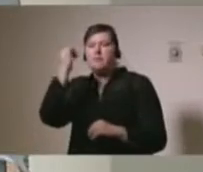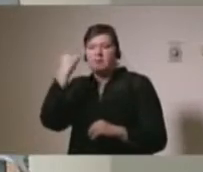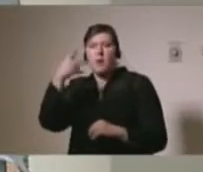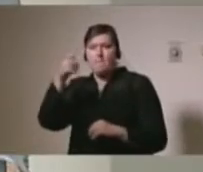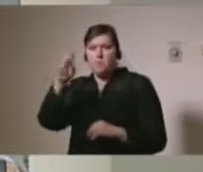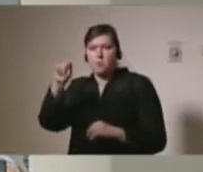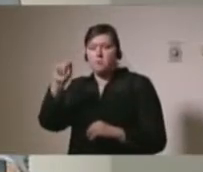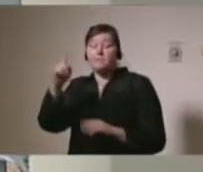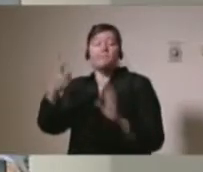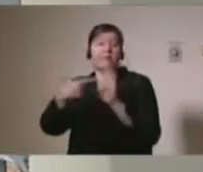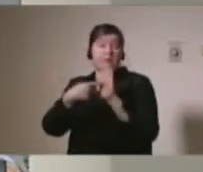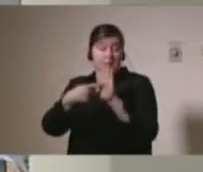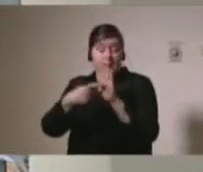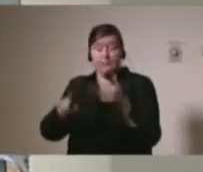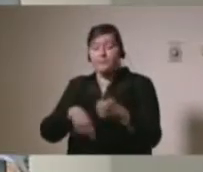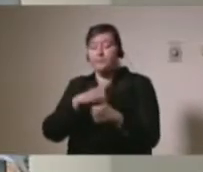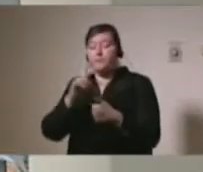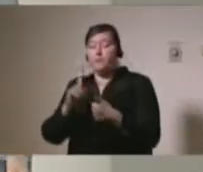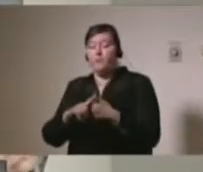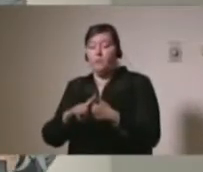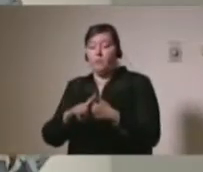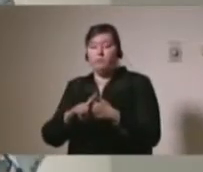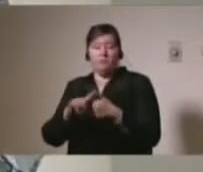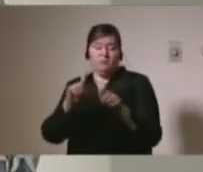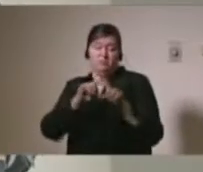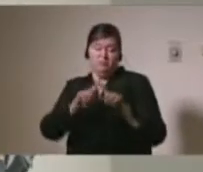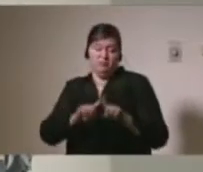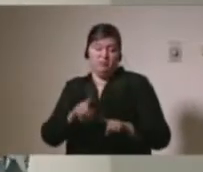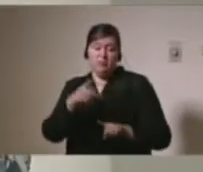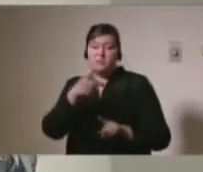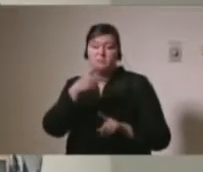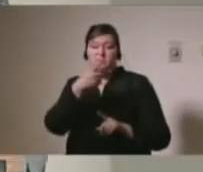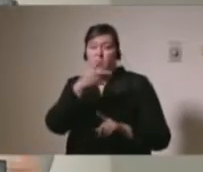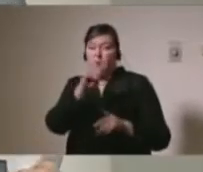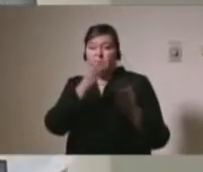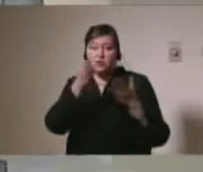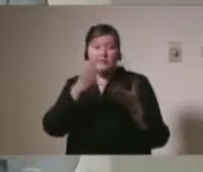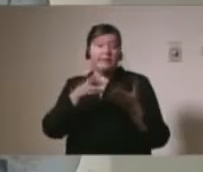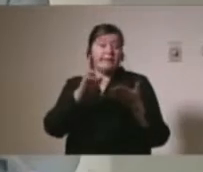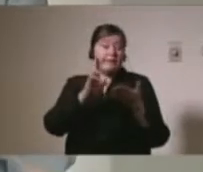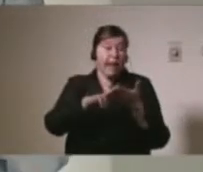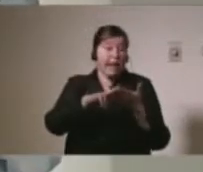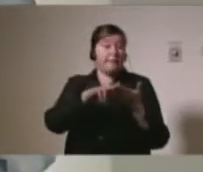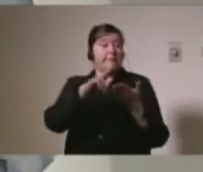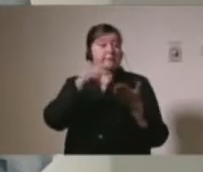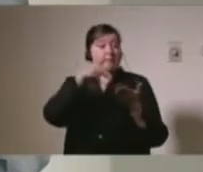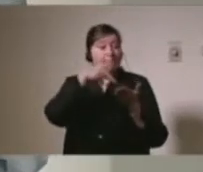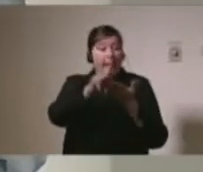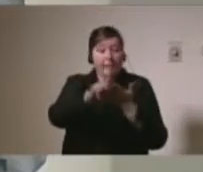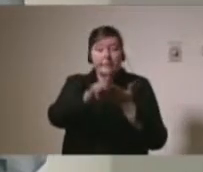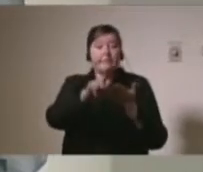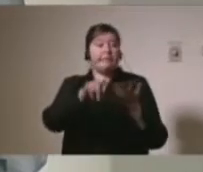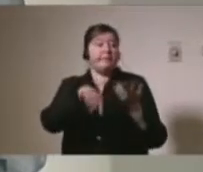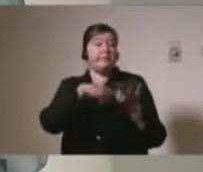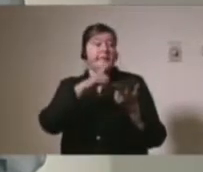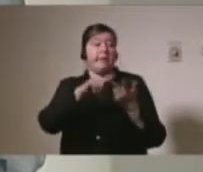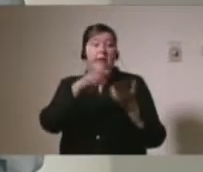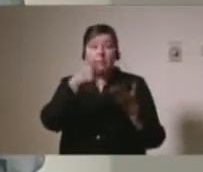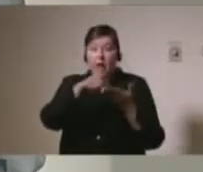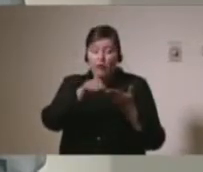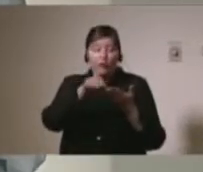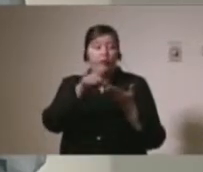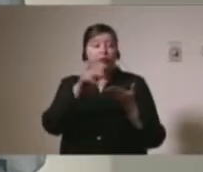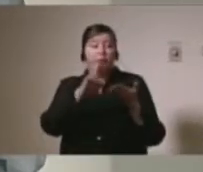We offer all postal services such as stamps, payment, and letter mail. The